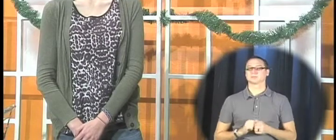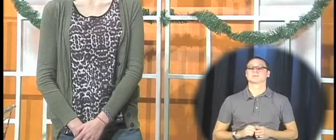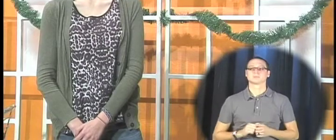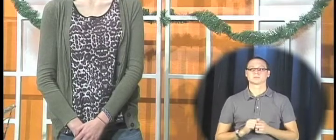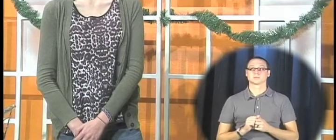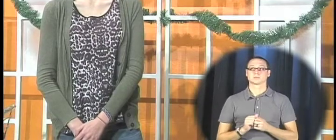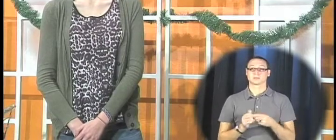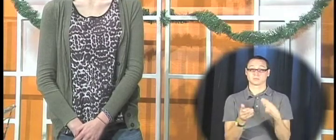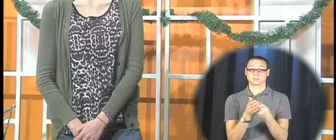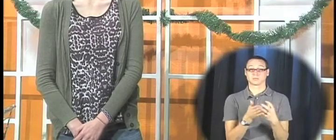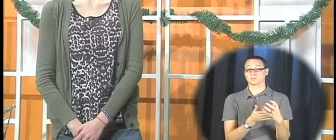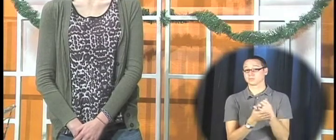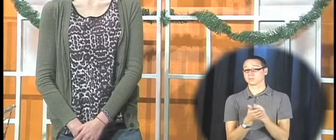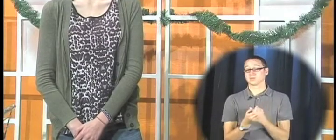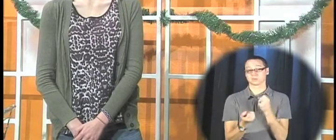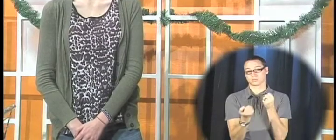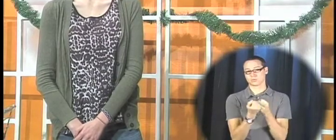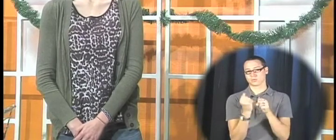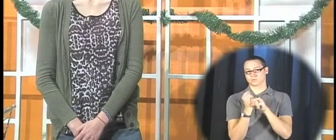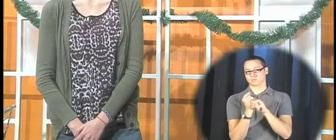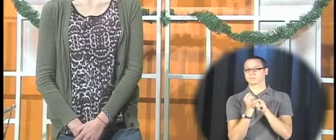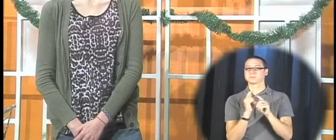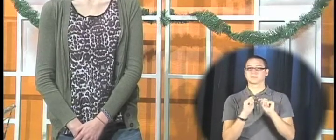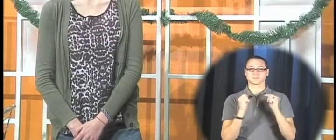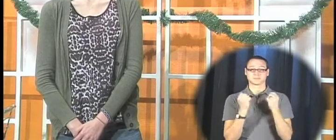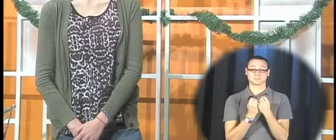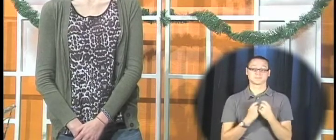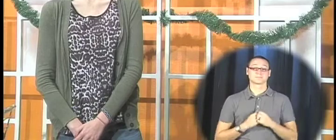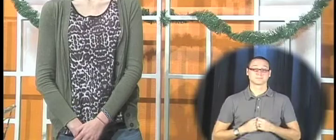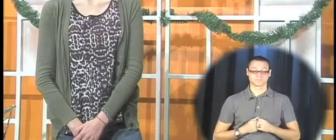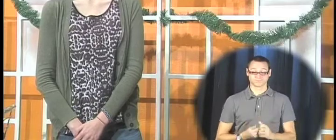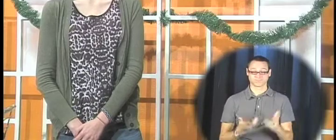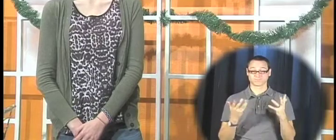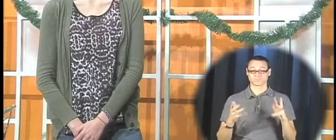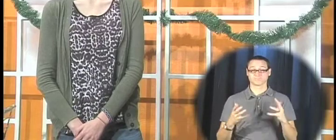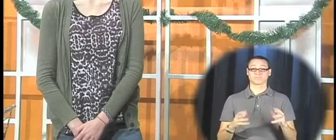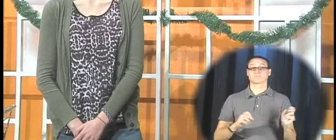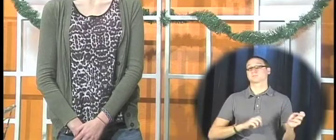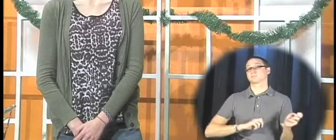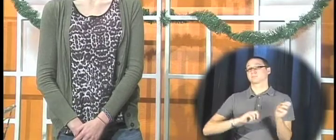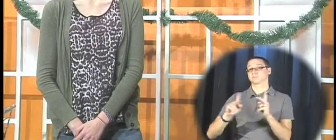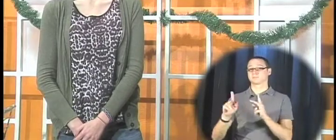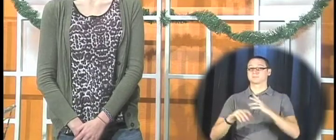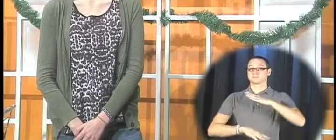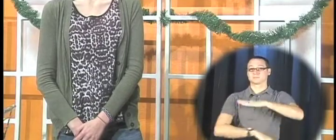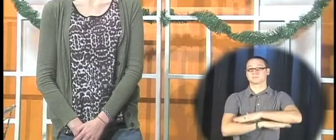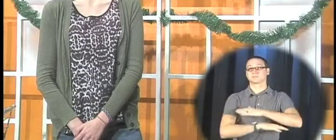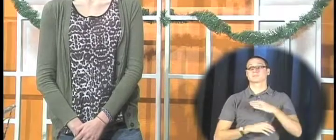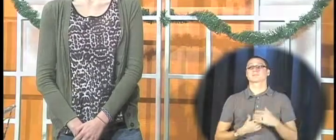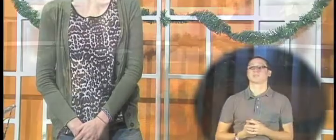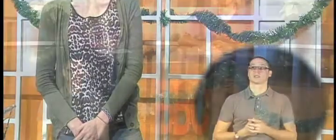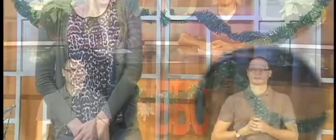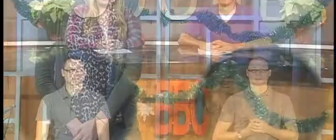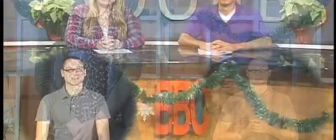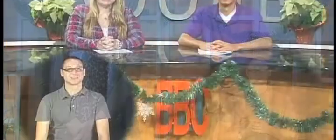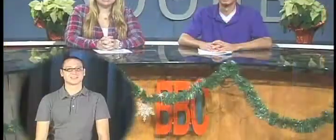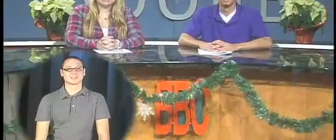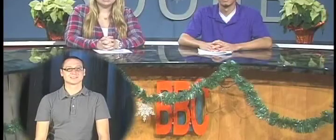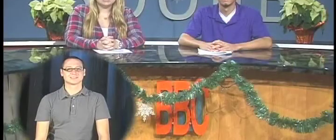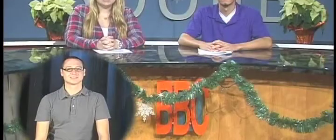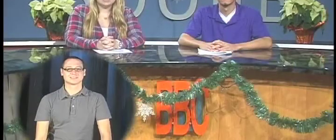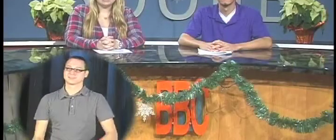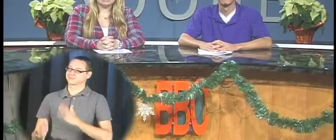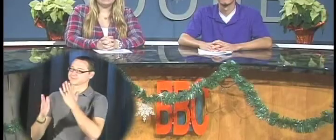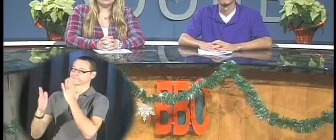are to benefit the Boone Baseball team. That's all for me today, Braves. Now back to Brandon and Allison at the desk. Thank you,